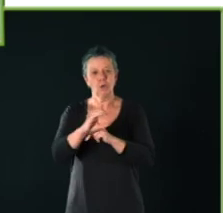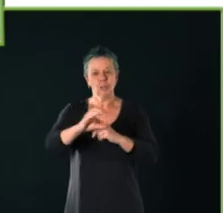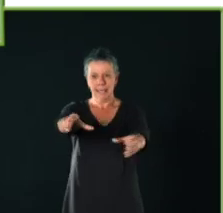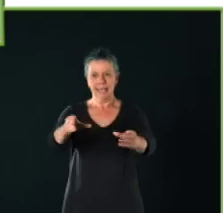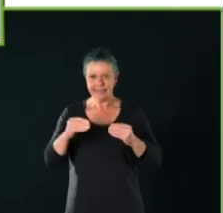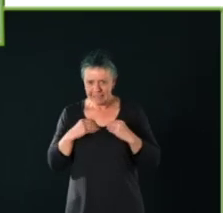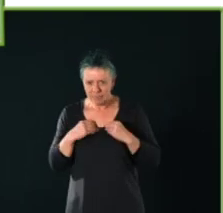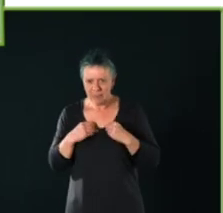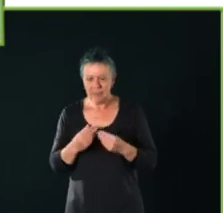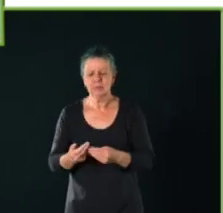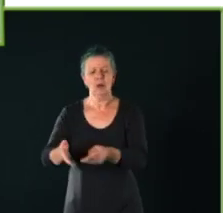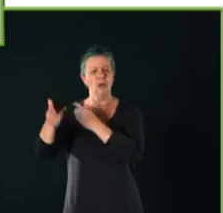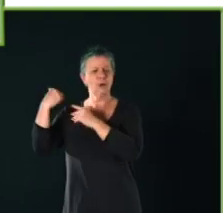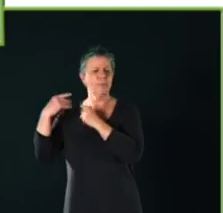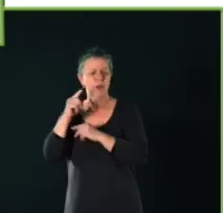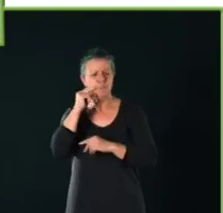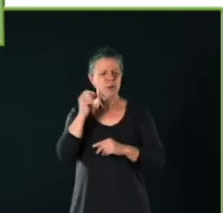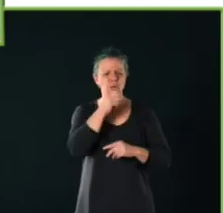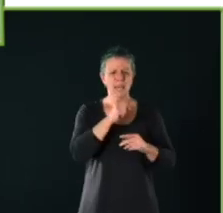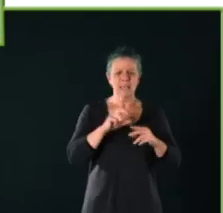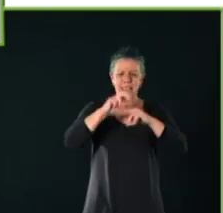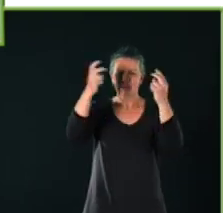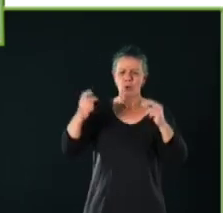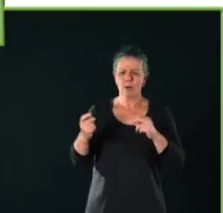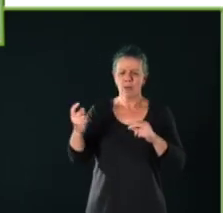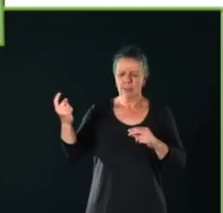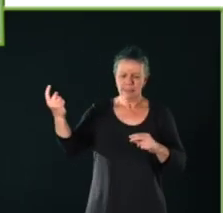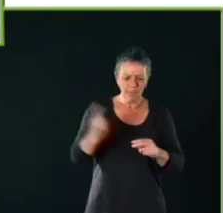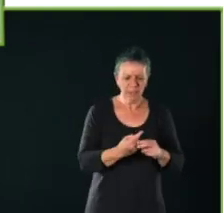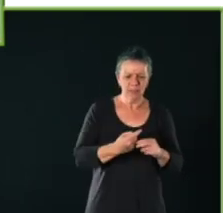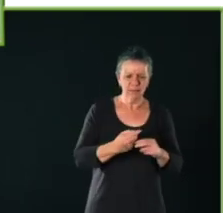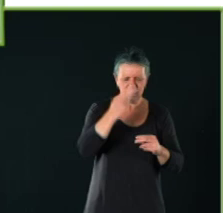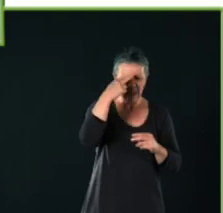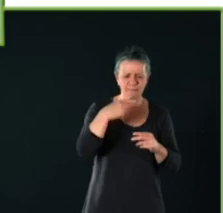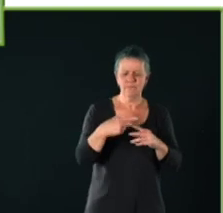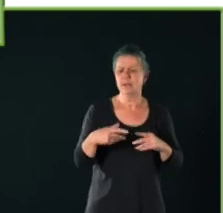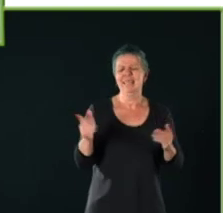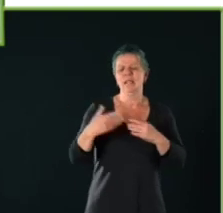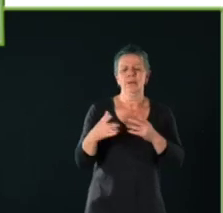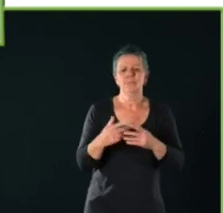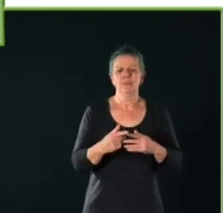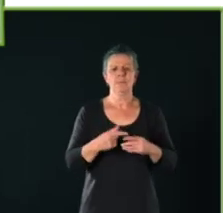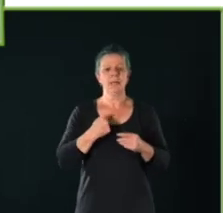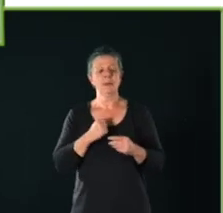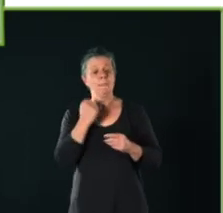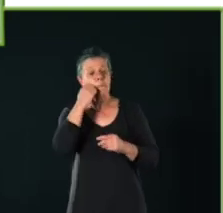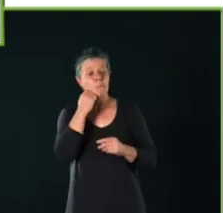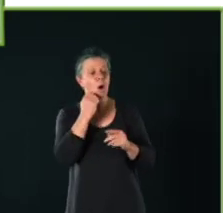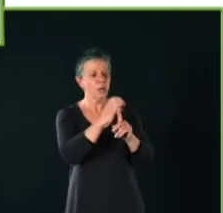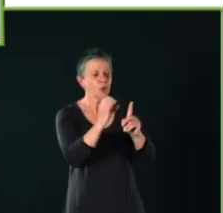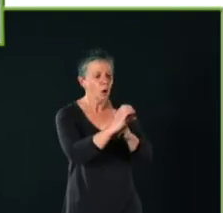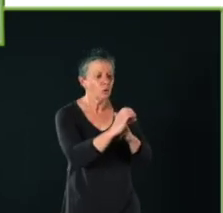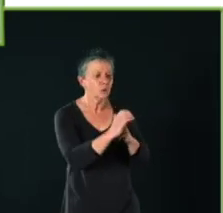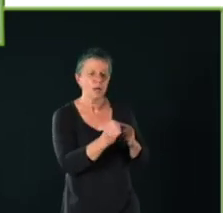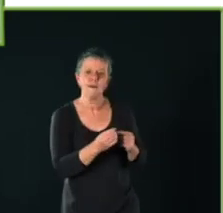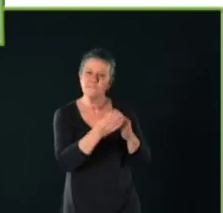embrace both of them. There was a French explorer many years ago, I can't remember his name, but when he came to New Zealand, he could not fault the Māori family values